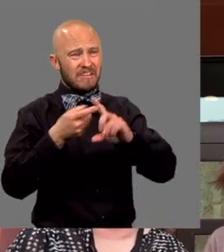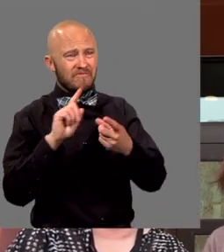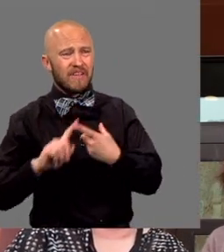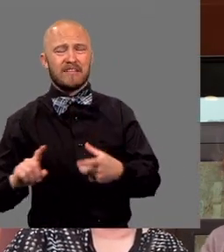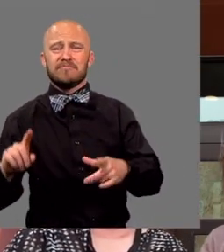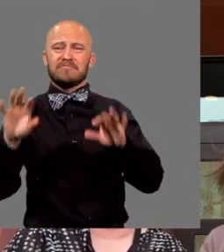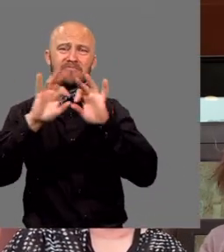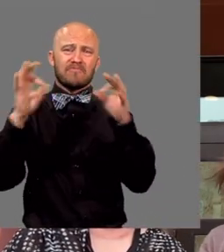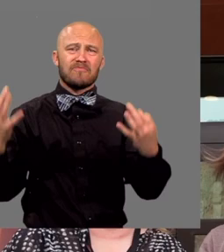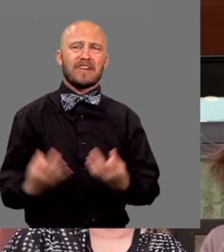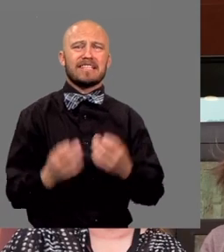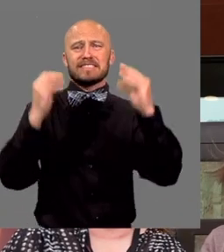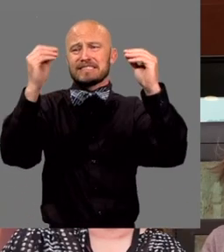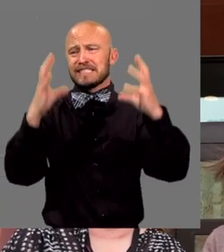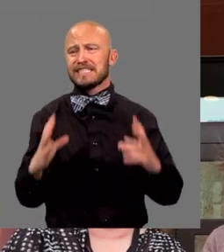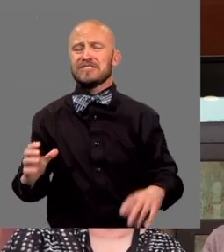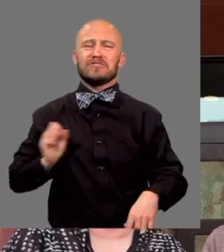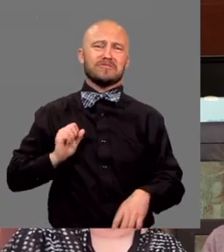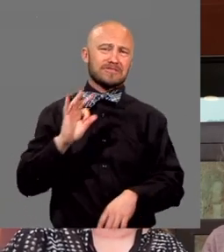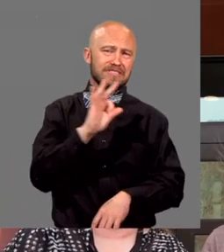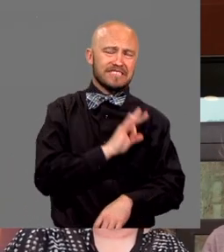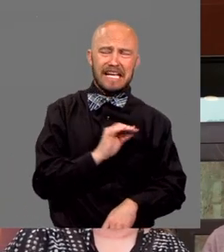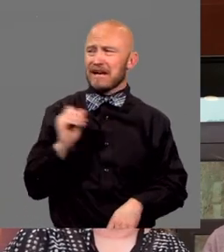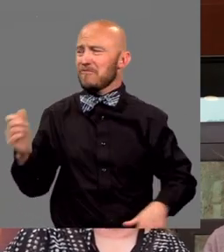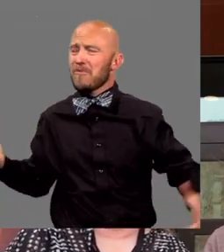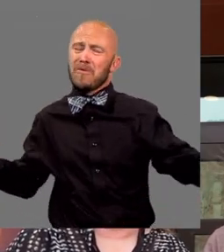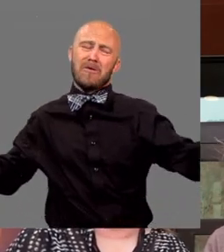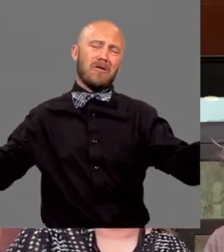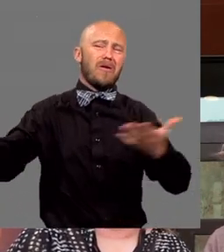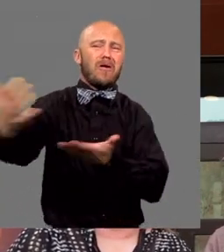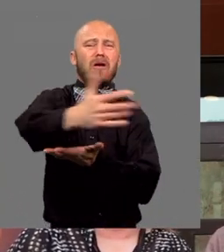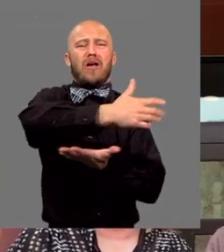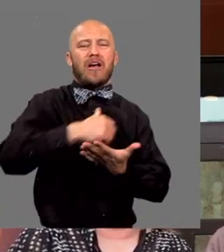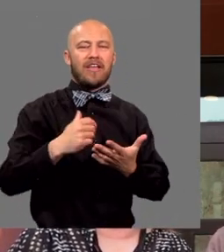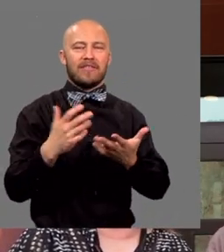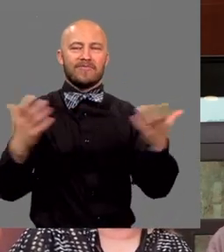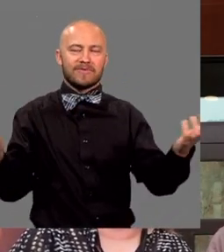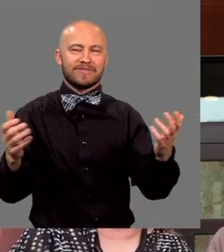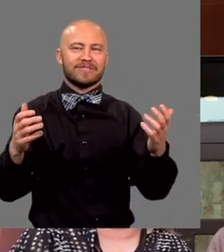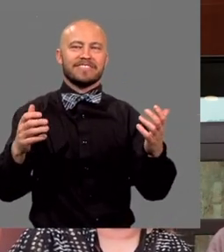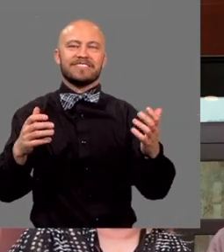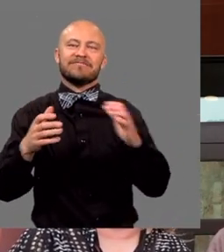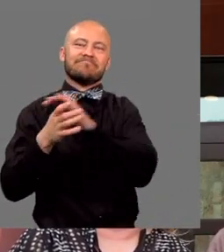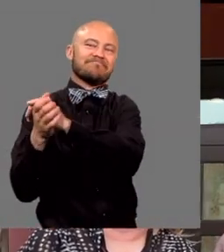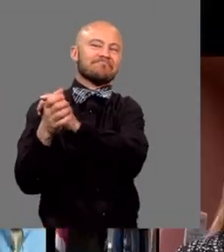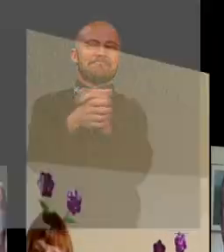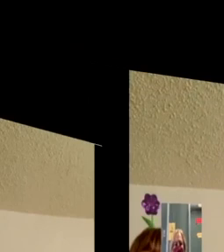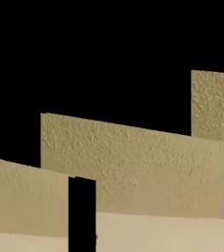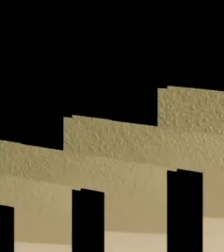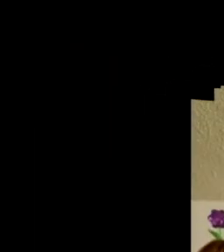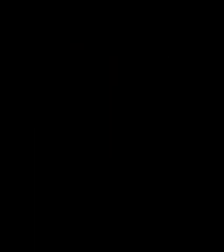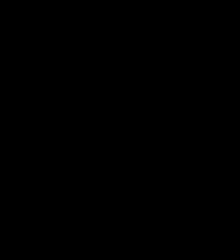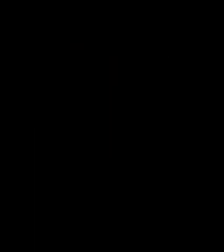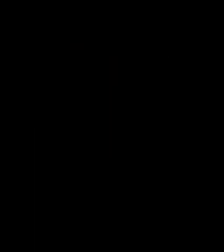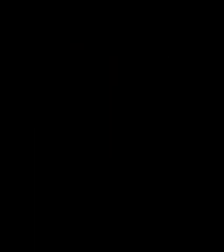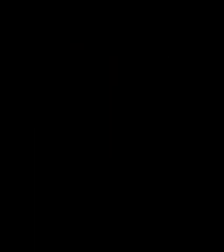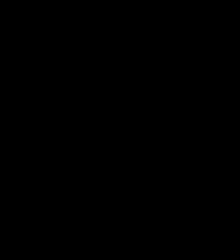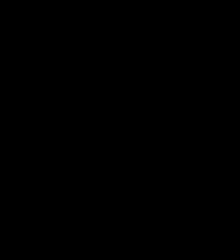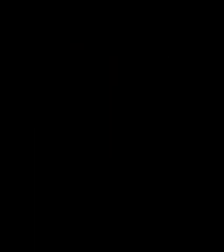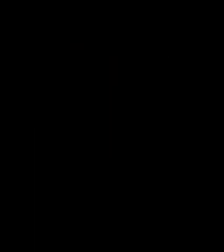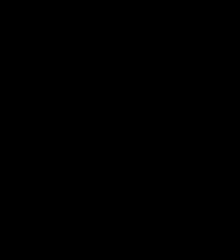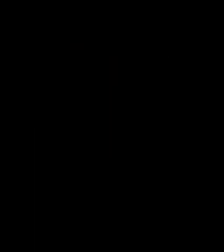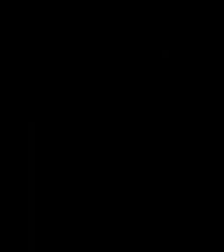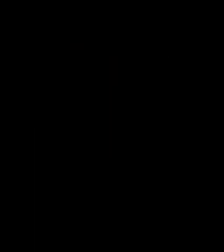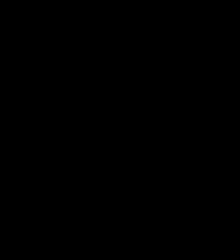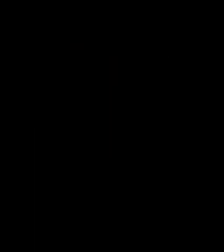Family, friends, instructors, and PCC staff members are all here to help you celebrate. Go